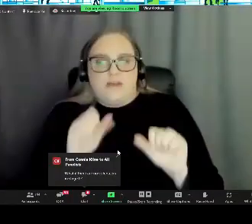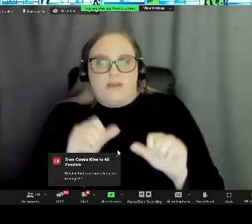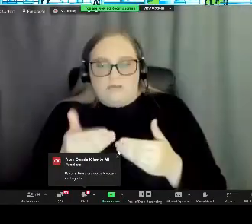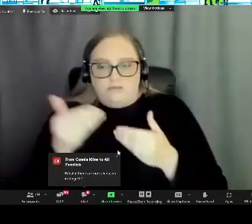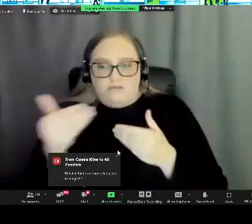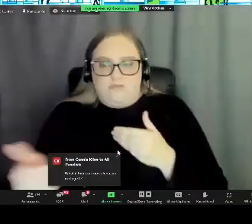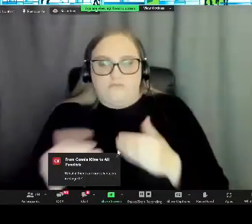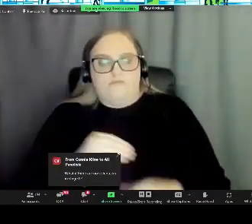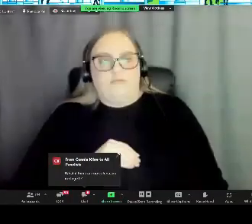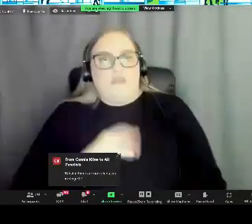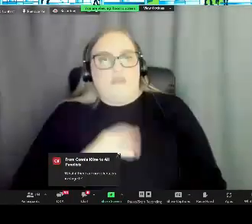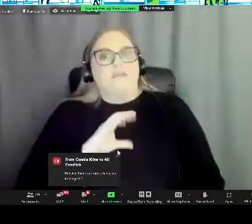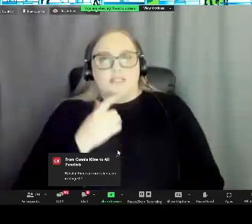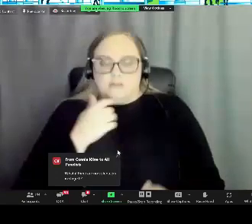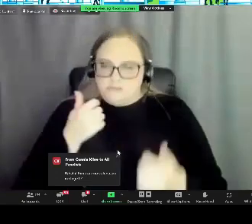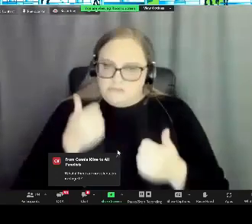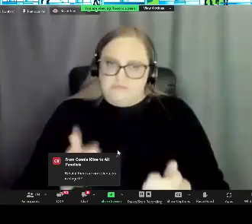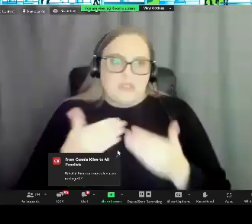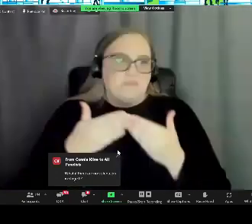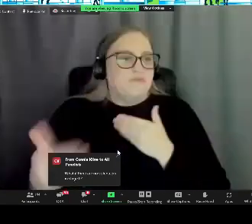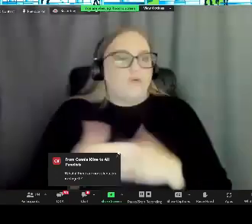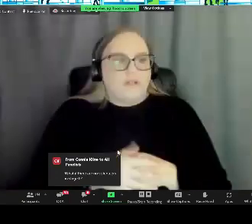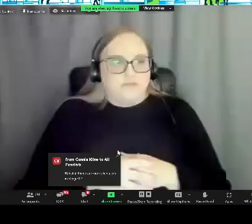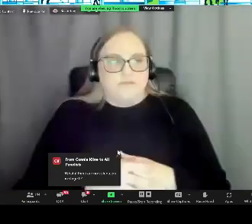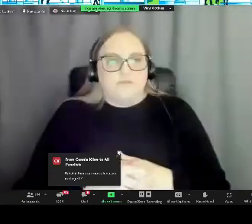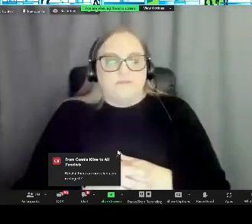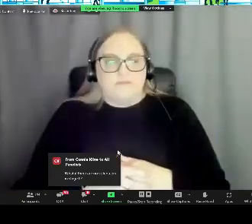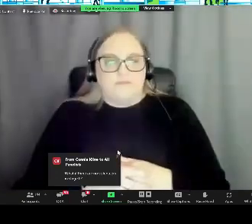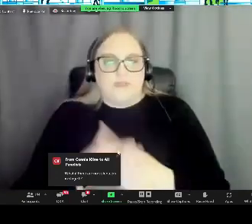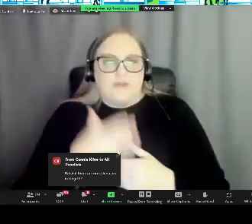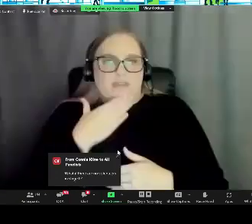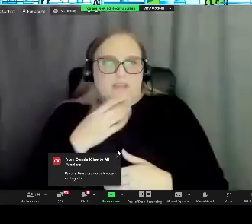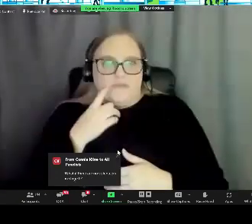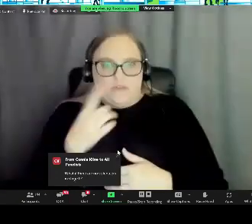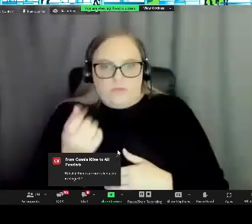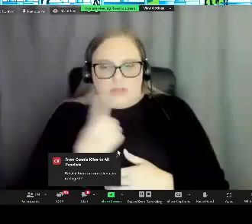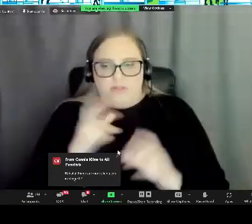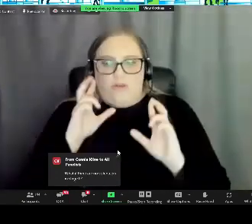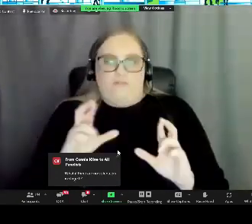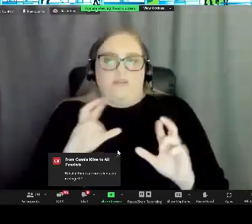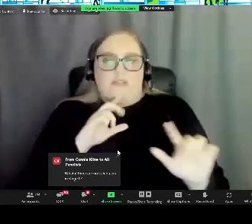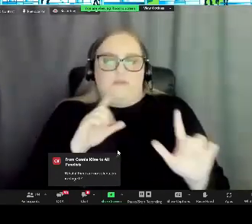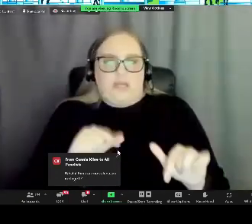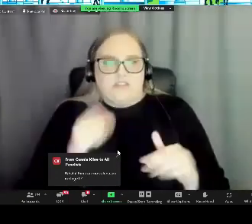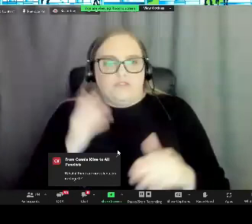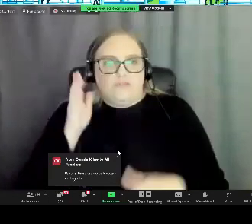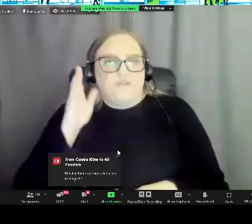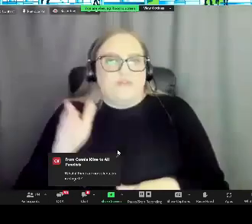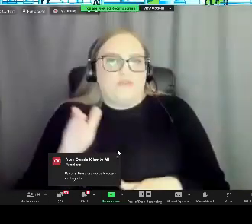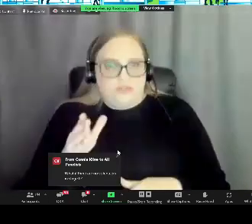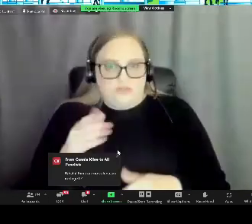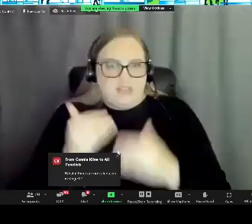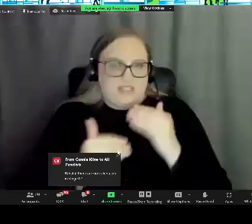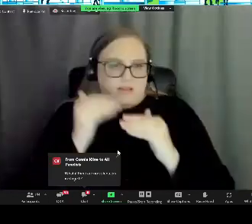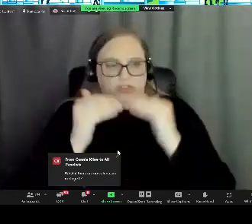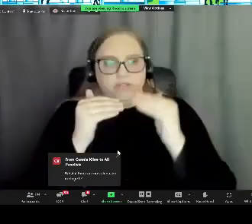forward. So thank you for that question. And we hope to be answering it in future stages of the consent-based